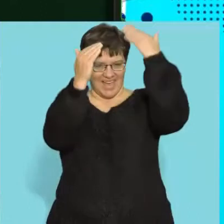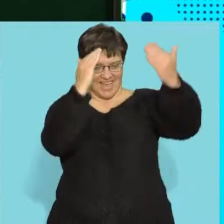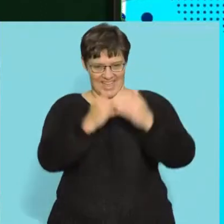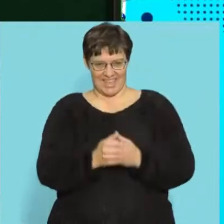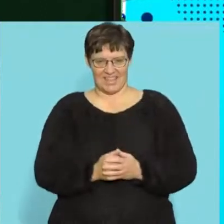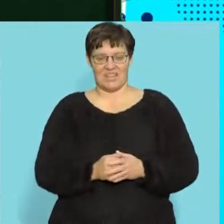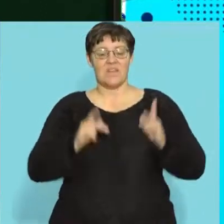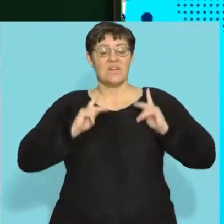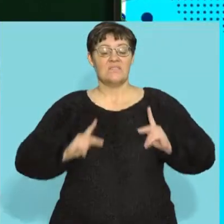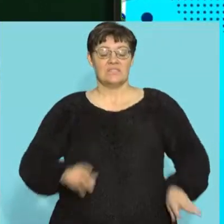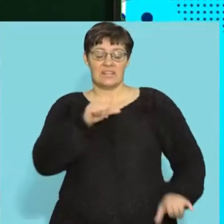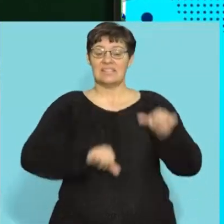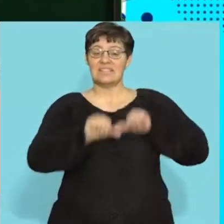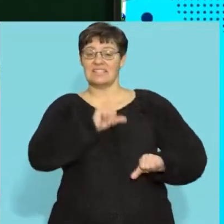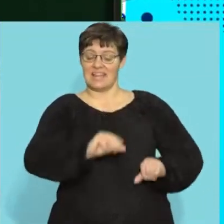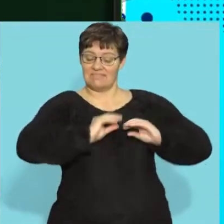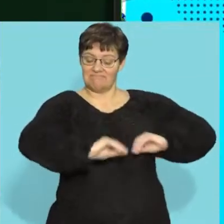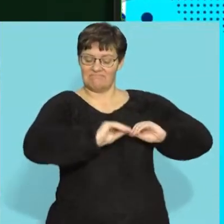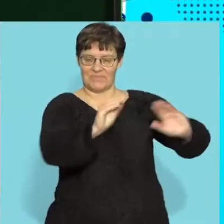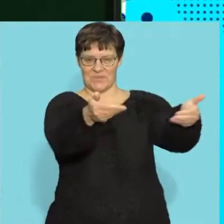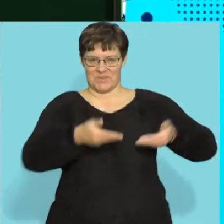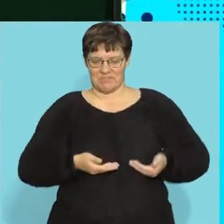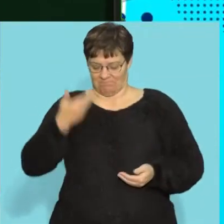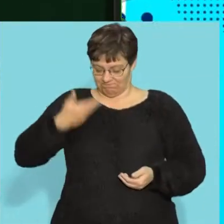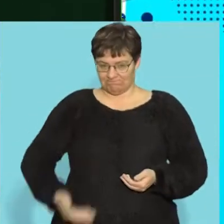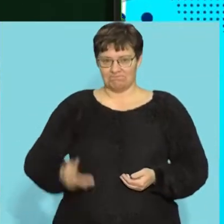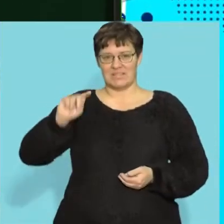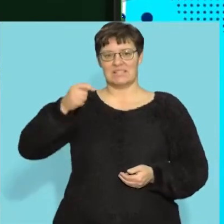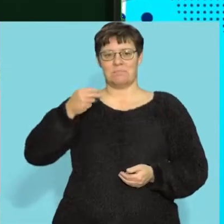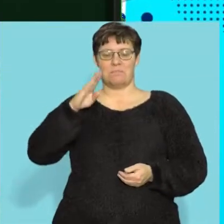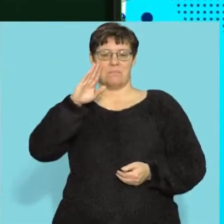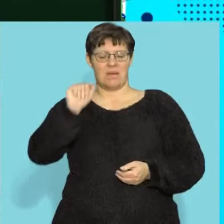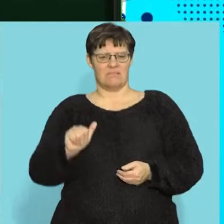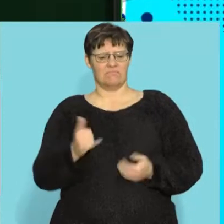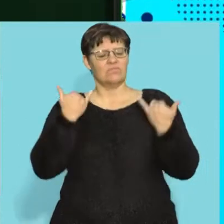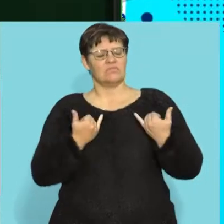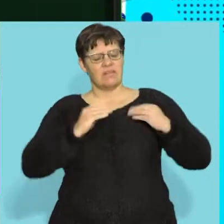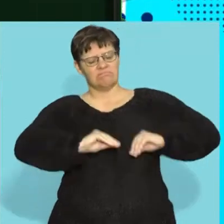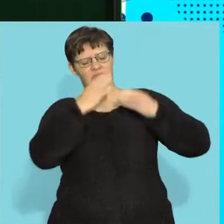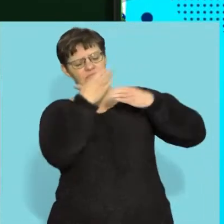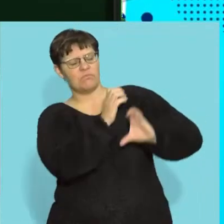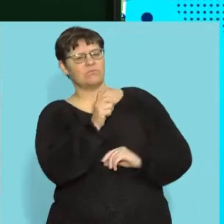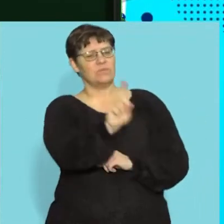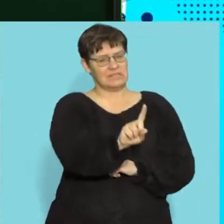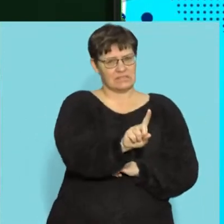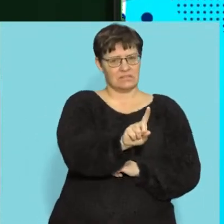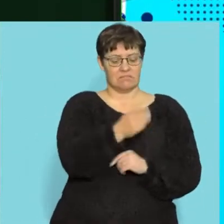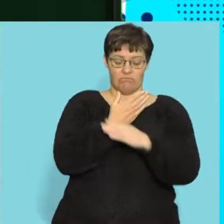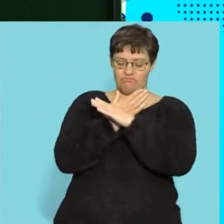Hello and welcome to our session for physical sciences. My name is Tem. Today we are focusing our attention